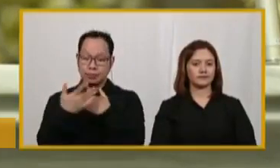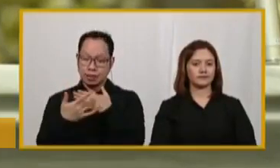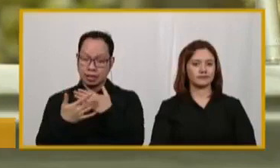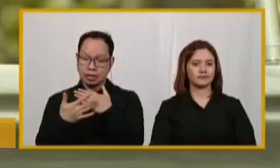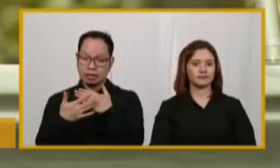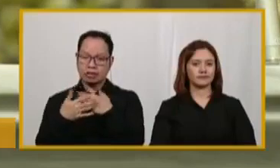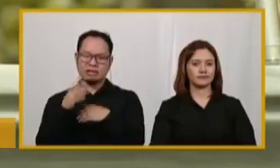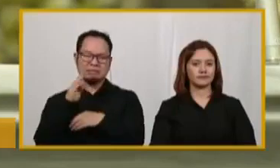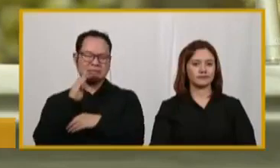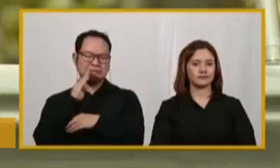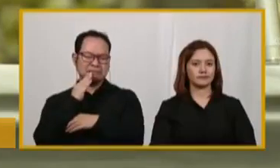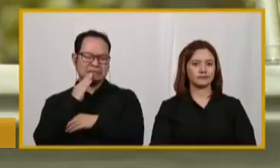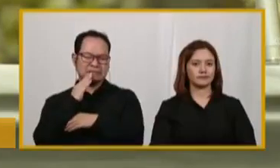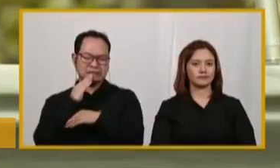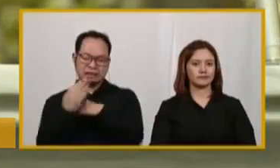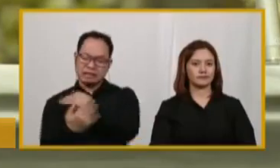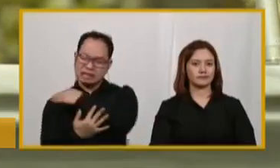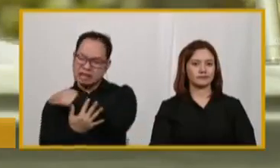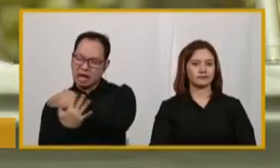bitter herbs.